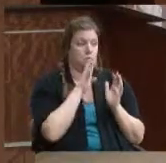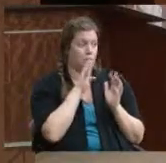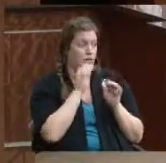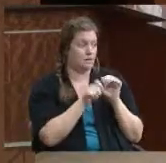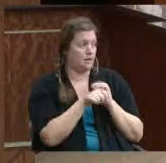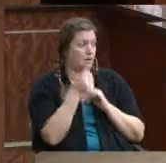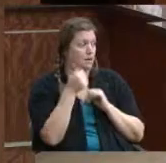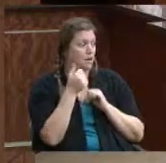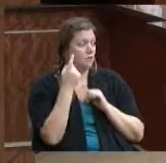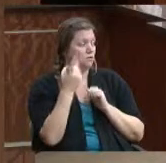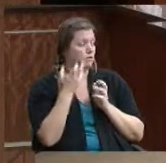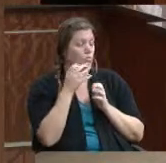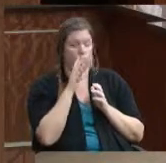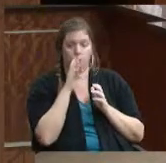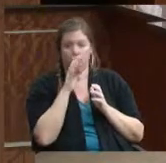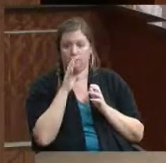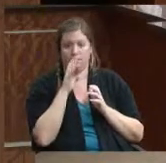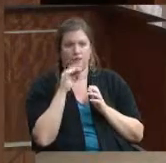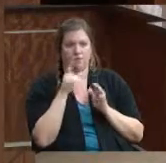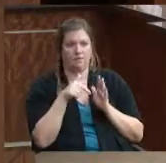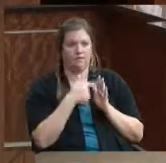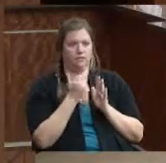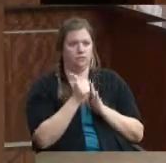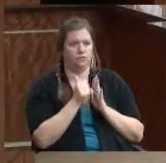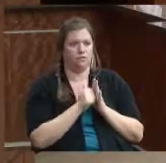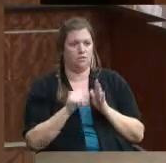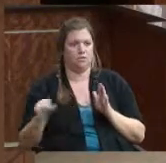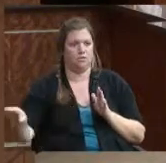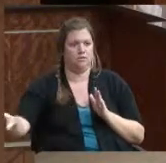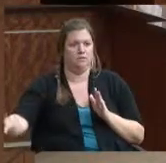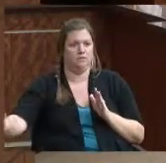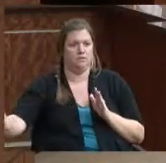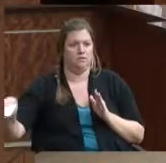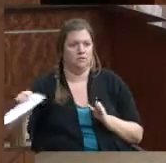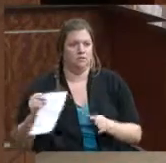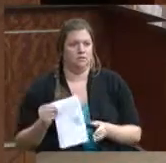there anyone who would like to speak on this agenda item?